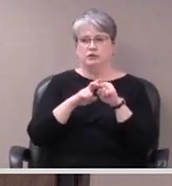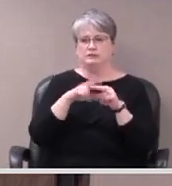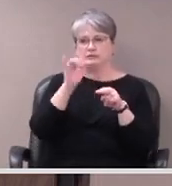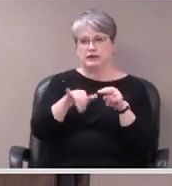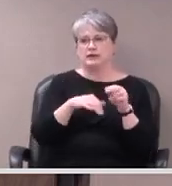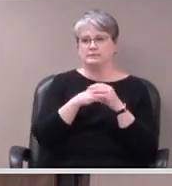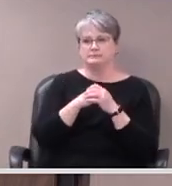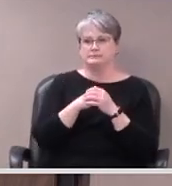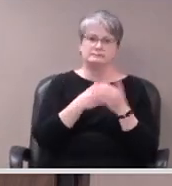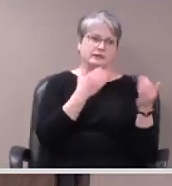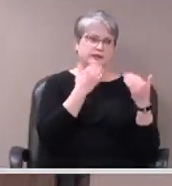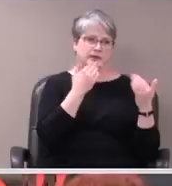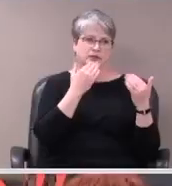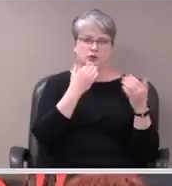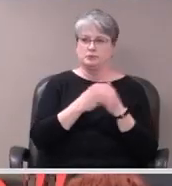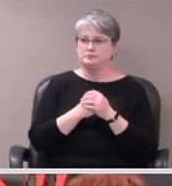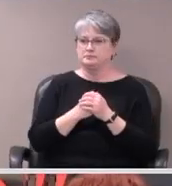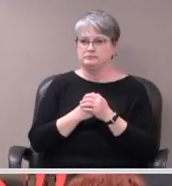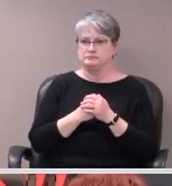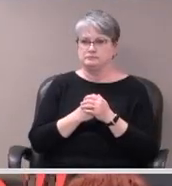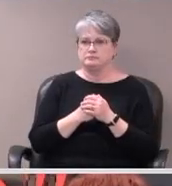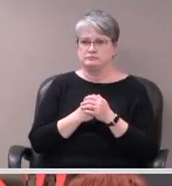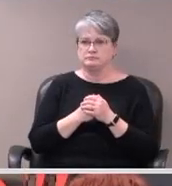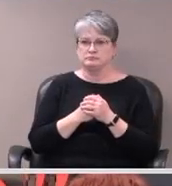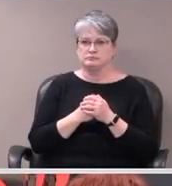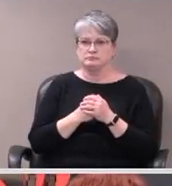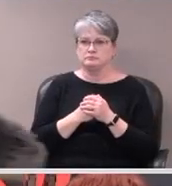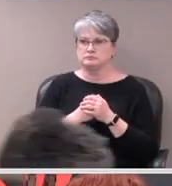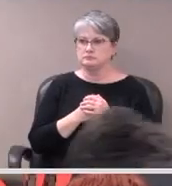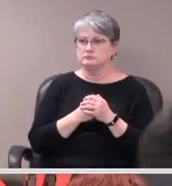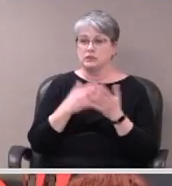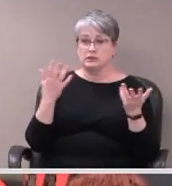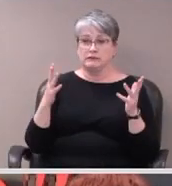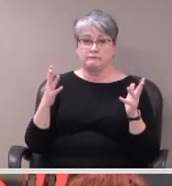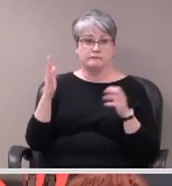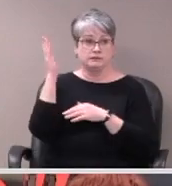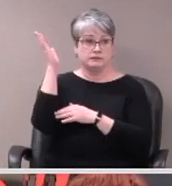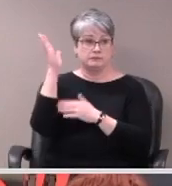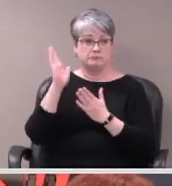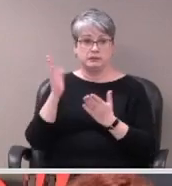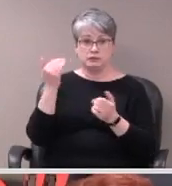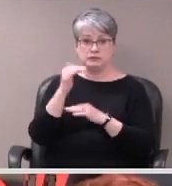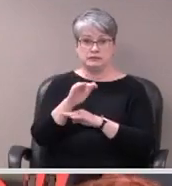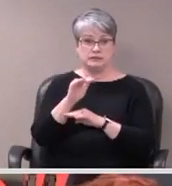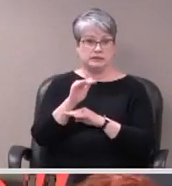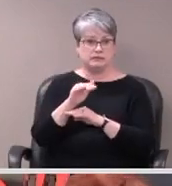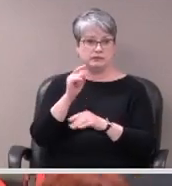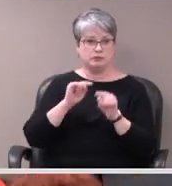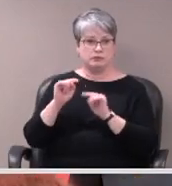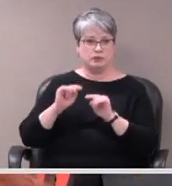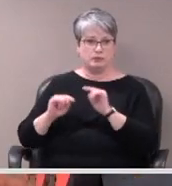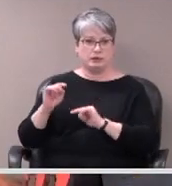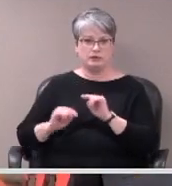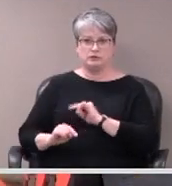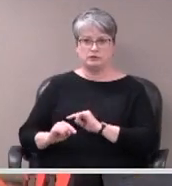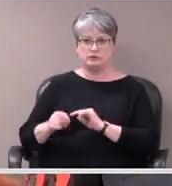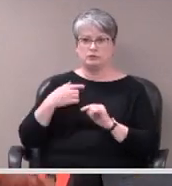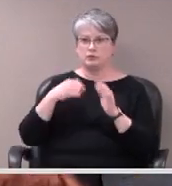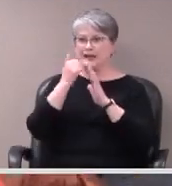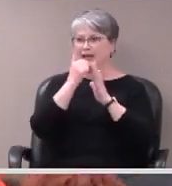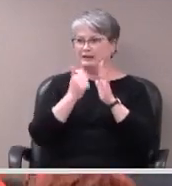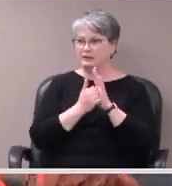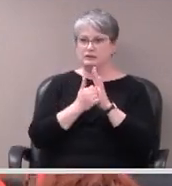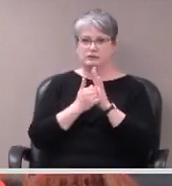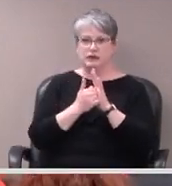Thank you, Ms. Ward, for being here this evening. That completes the speakers for this evening, so we will go back to the agenda